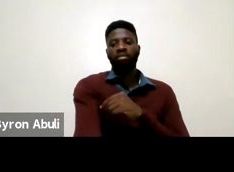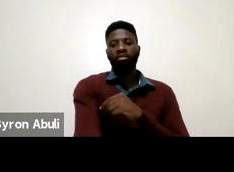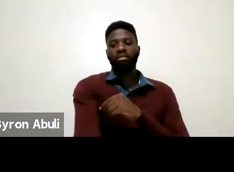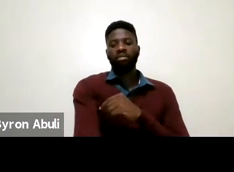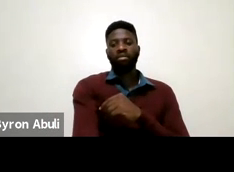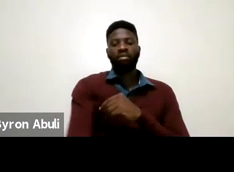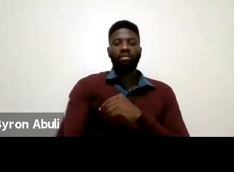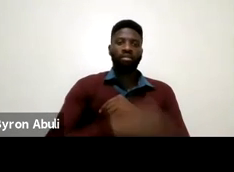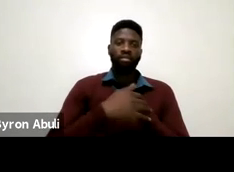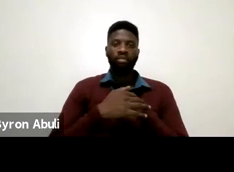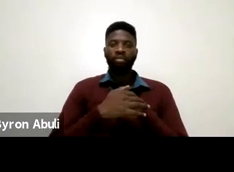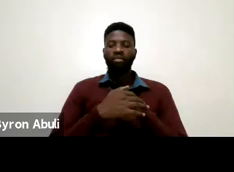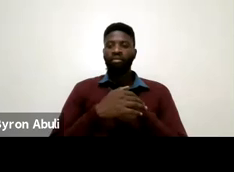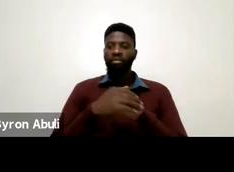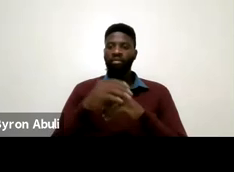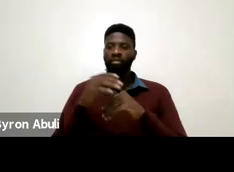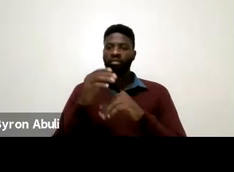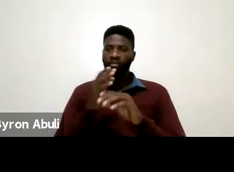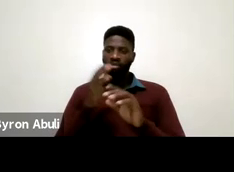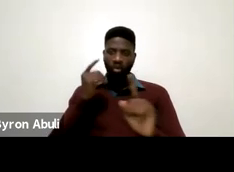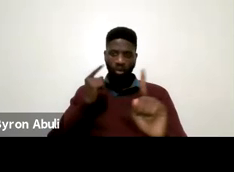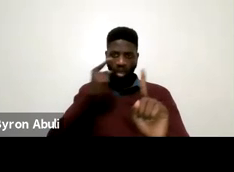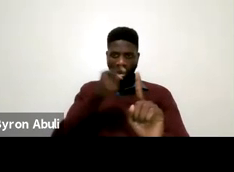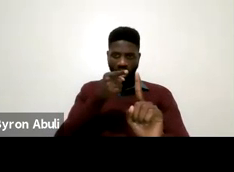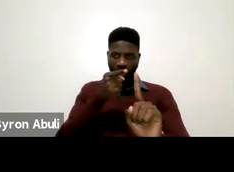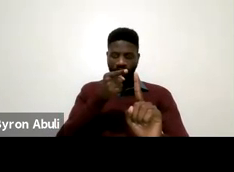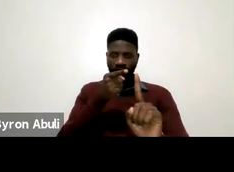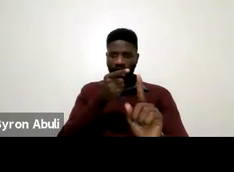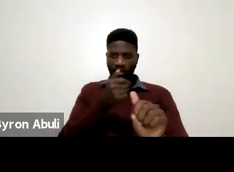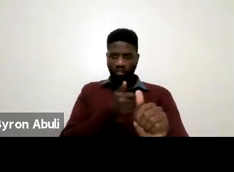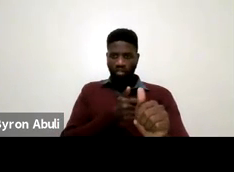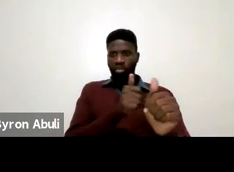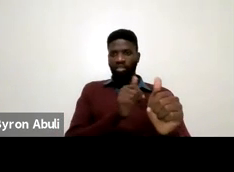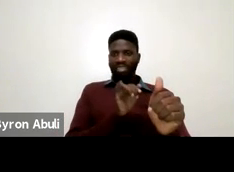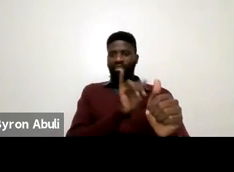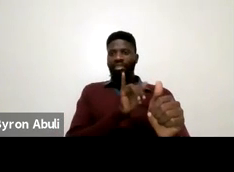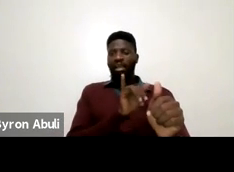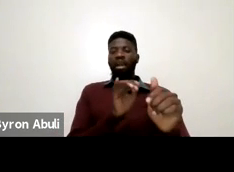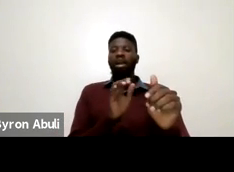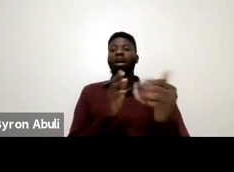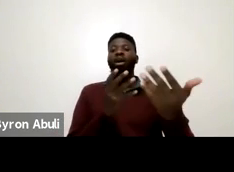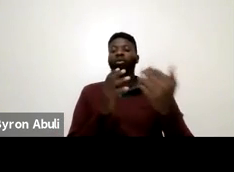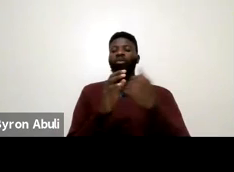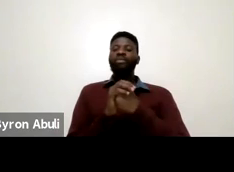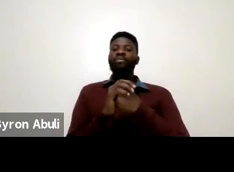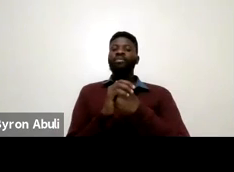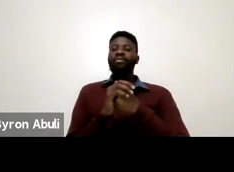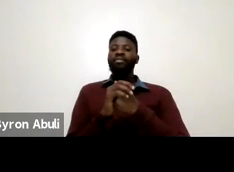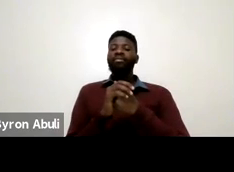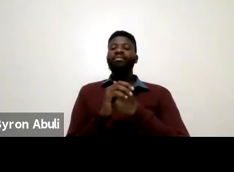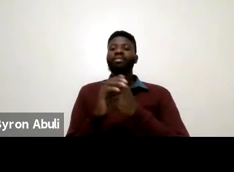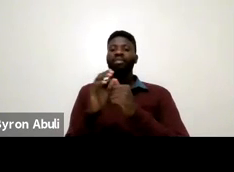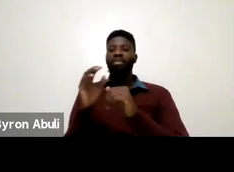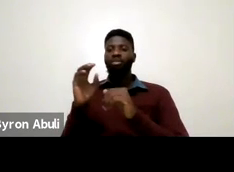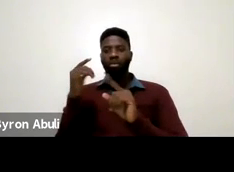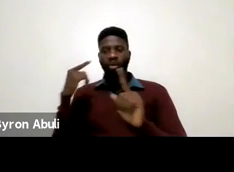Yes, you have achieved your goals, you've identified your goals, you have been able to control your goals, but then the big question is,